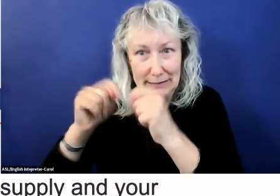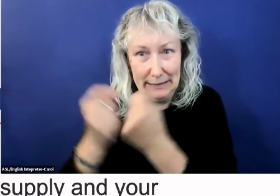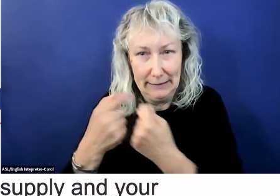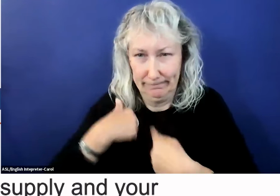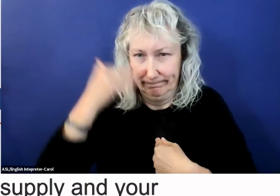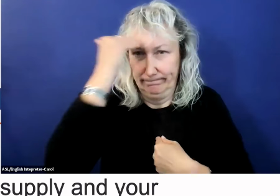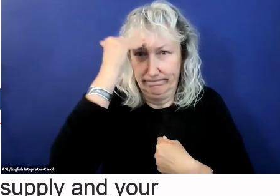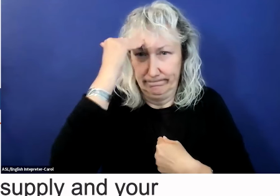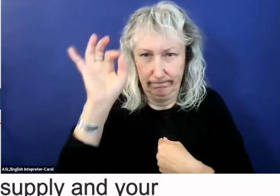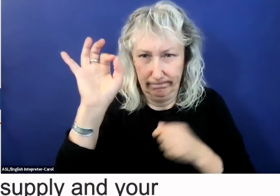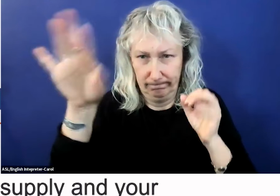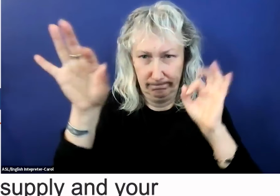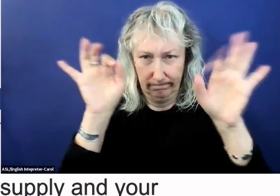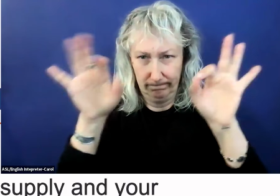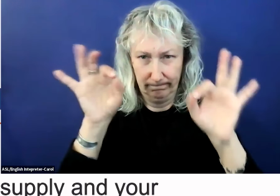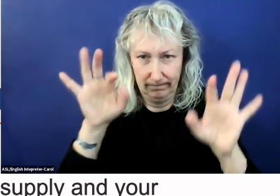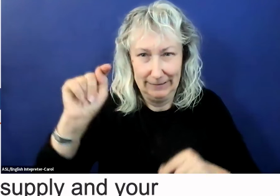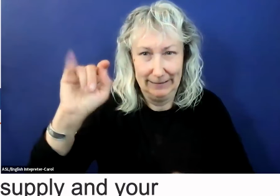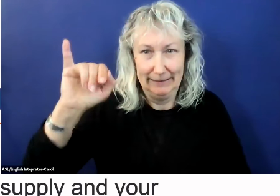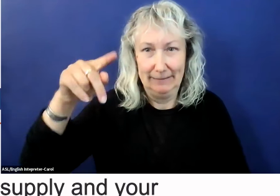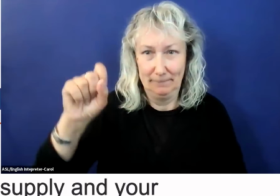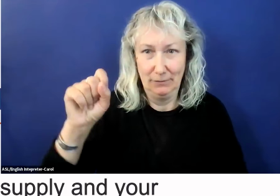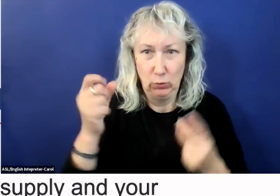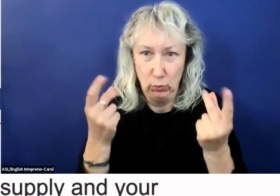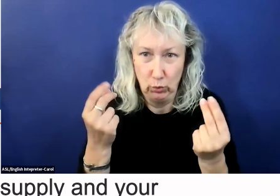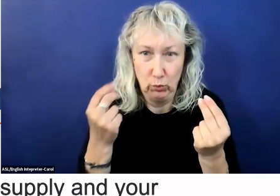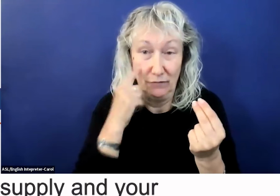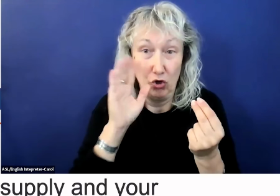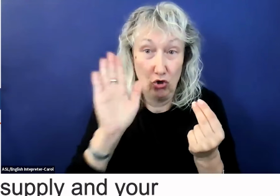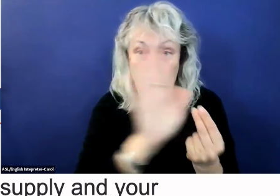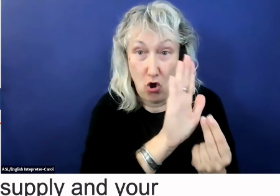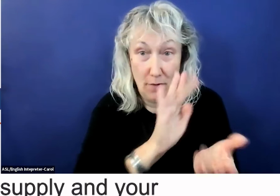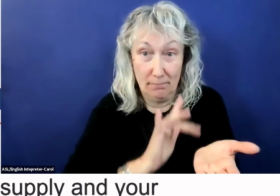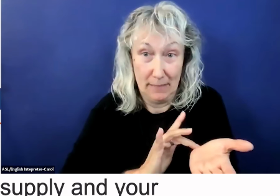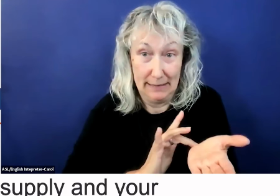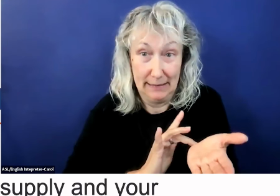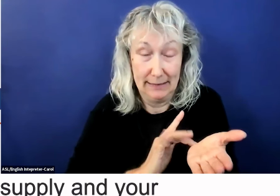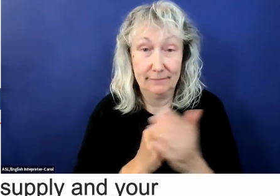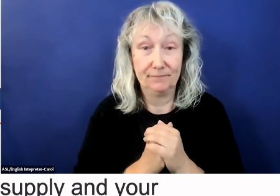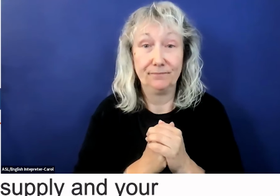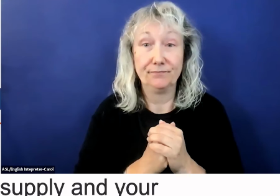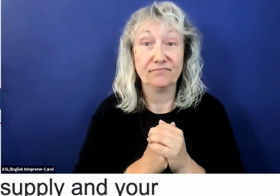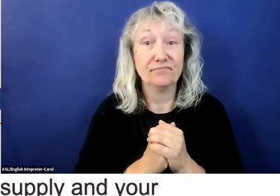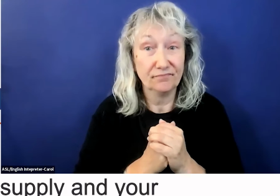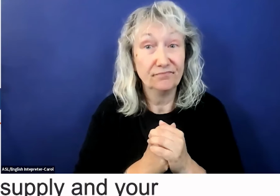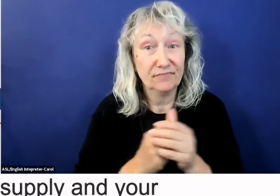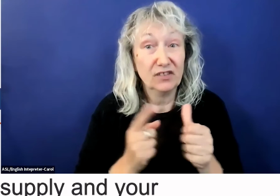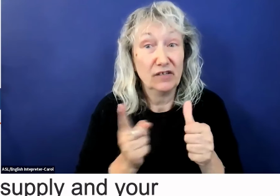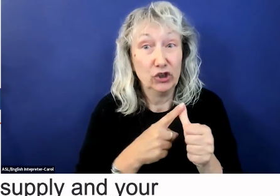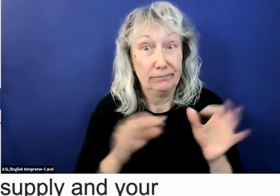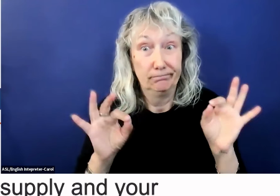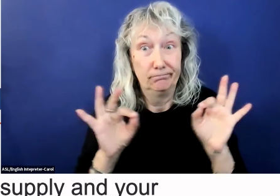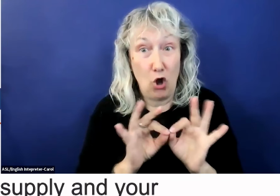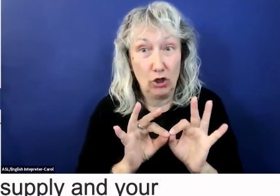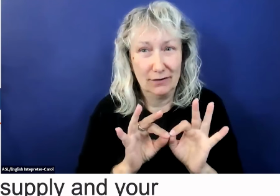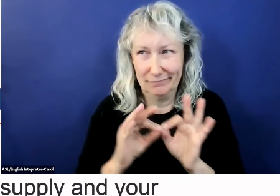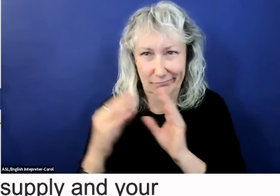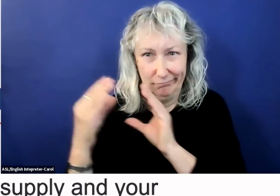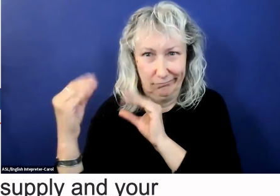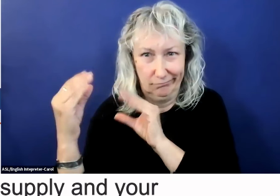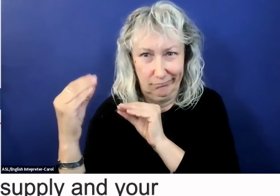disaster preparedness for your medications. I would suggest by starting the process by having a conversation with your